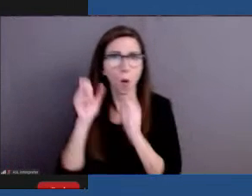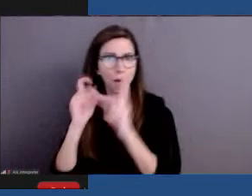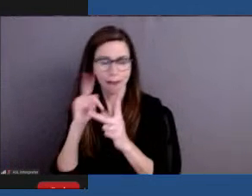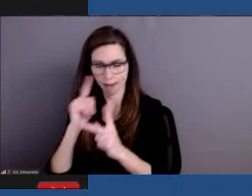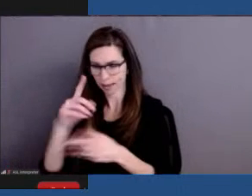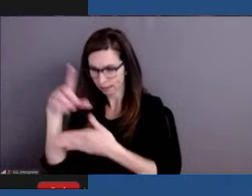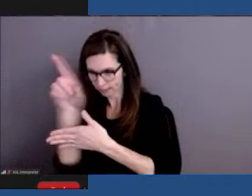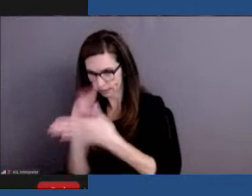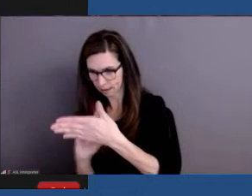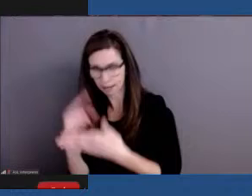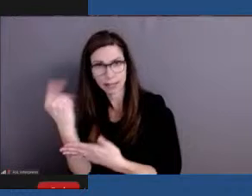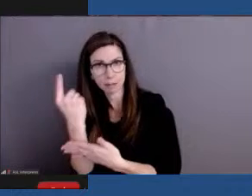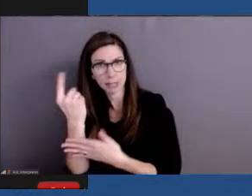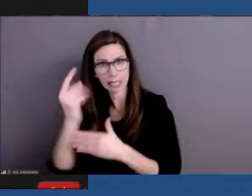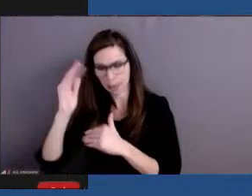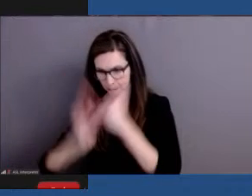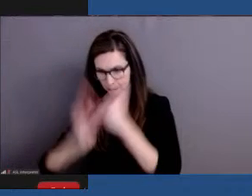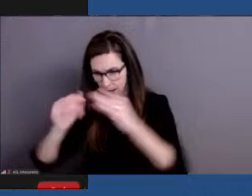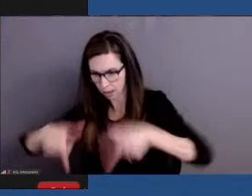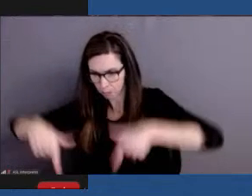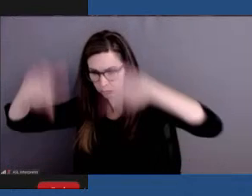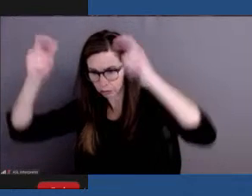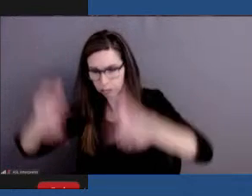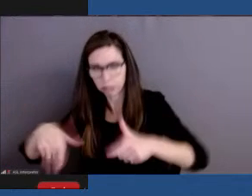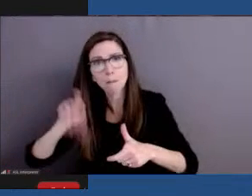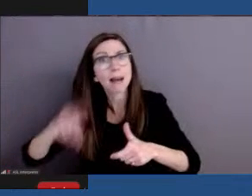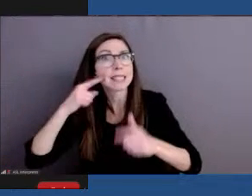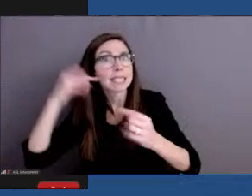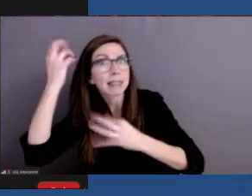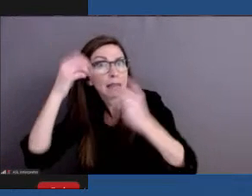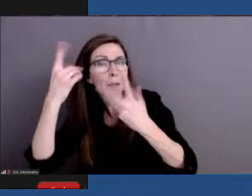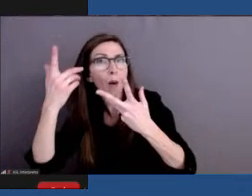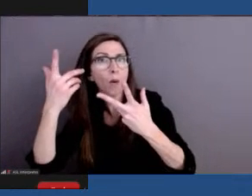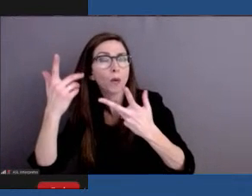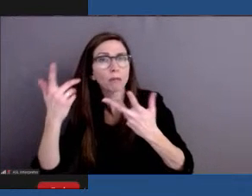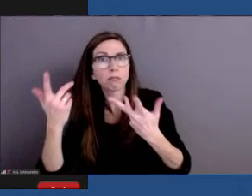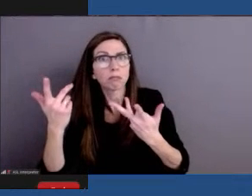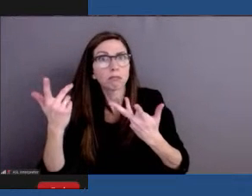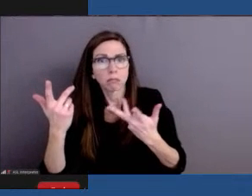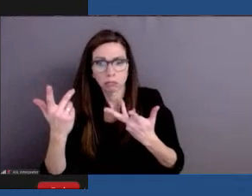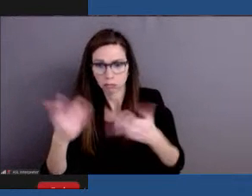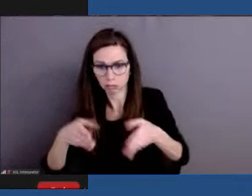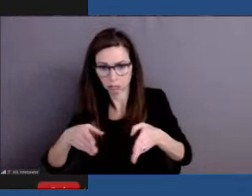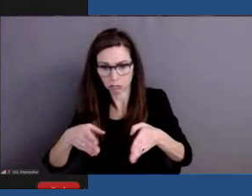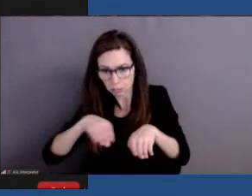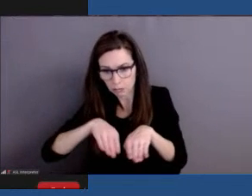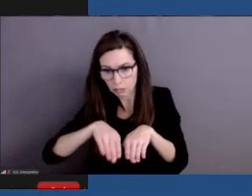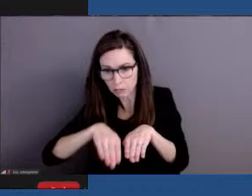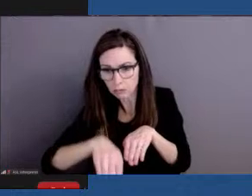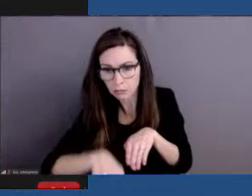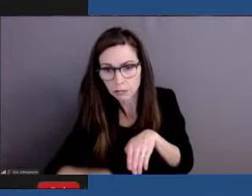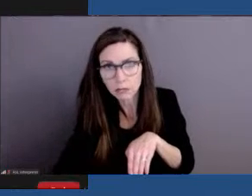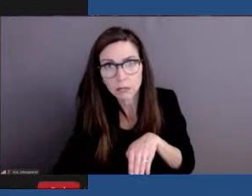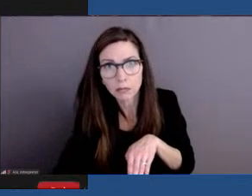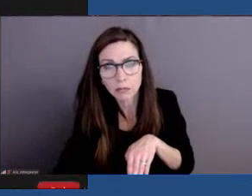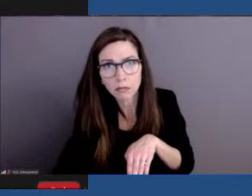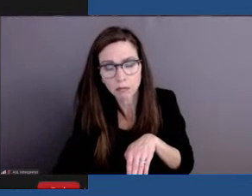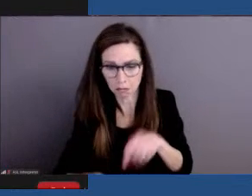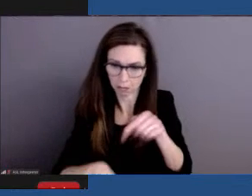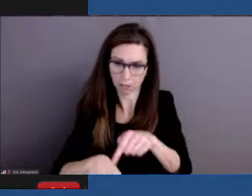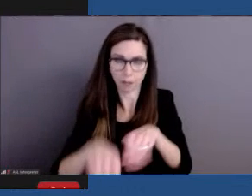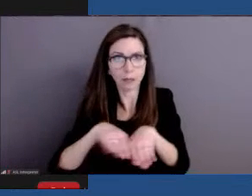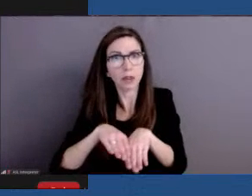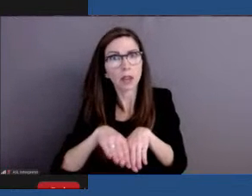users. And so, for example, slopes and curbs, they don't just impact people with mobility disabilities, but somebody with an